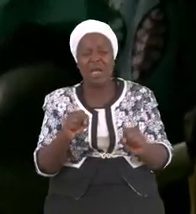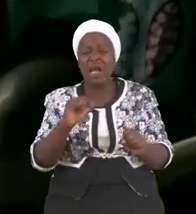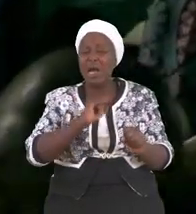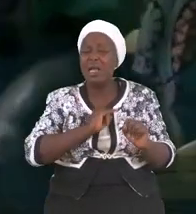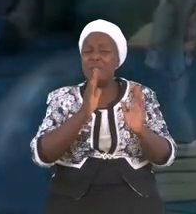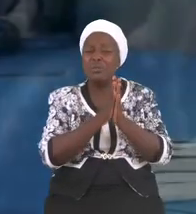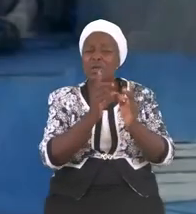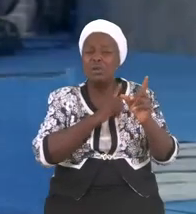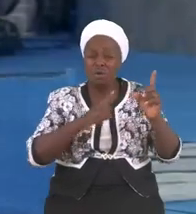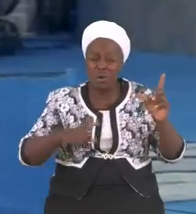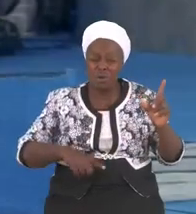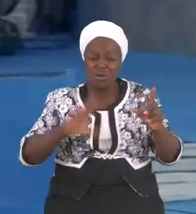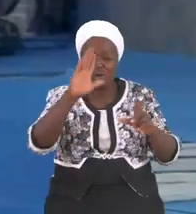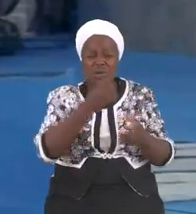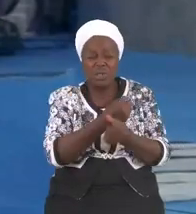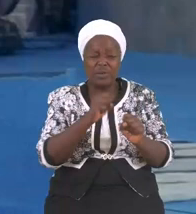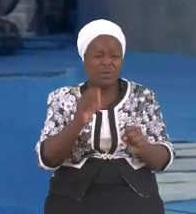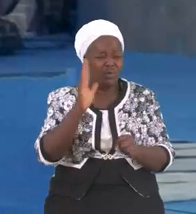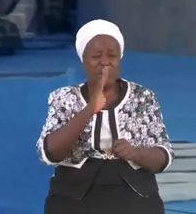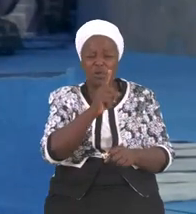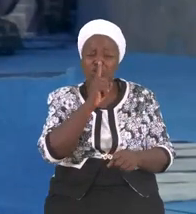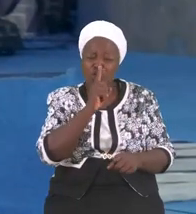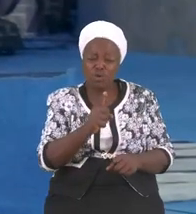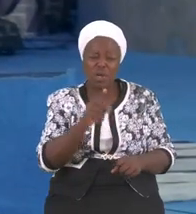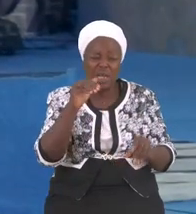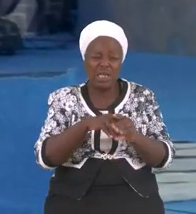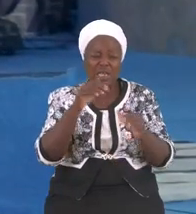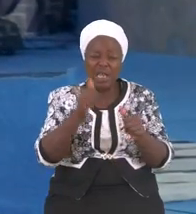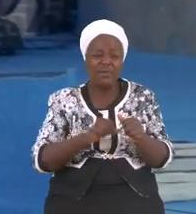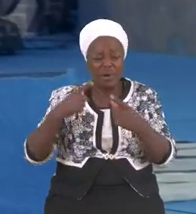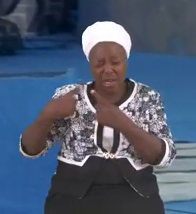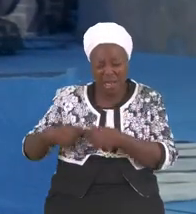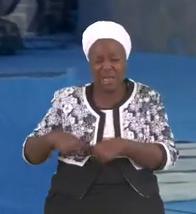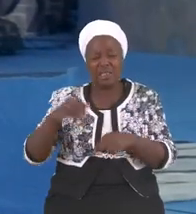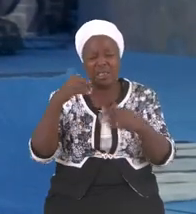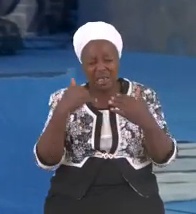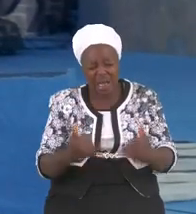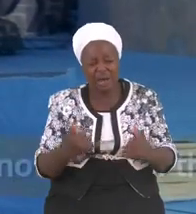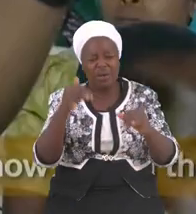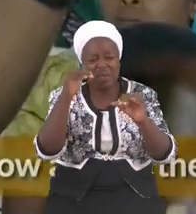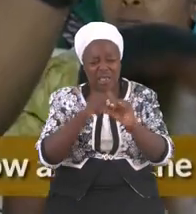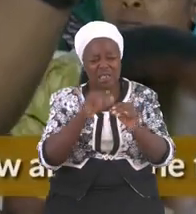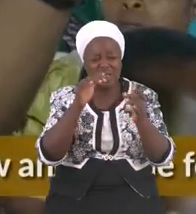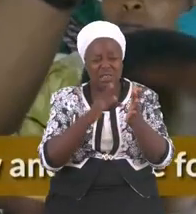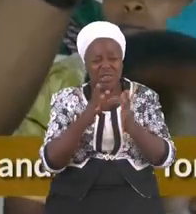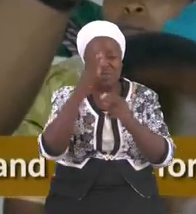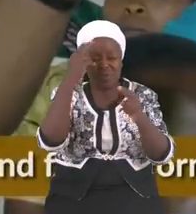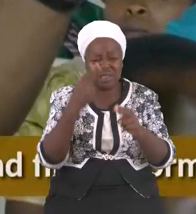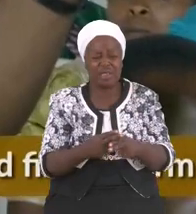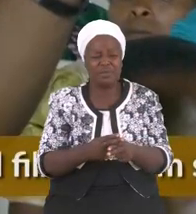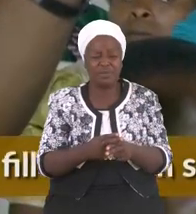Lord, your salvation will be real in every heart right now, in Jesus'